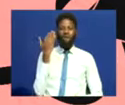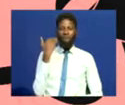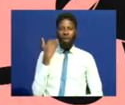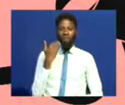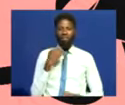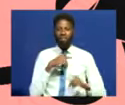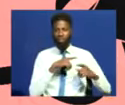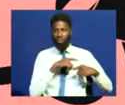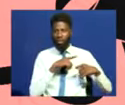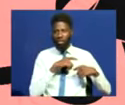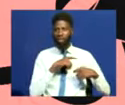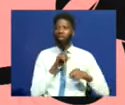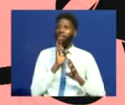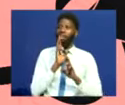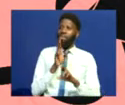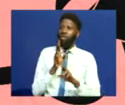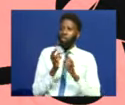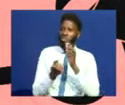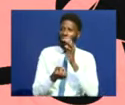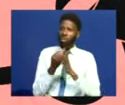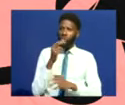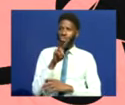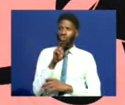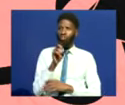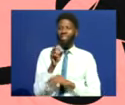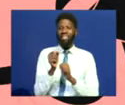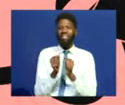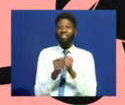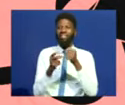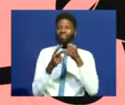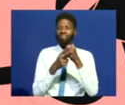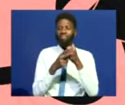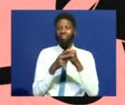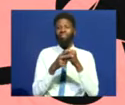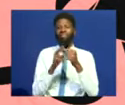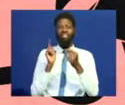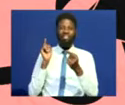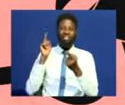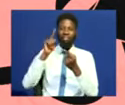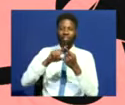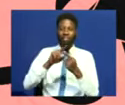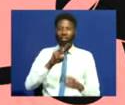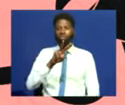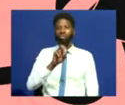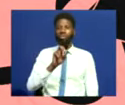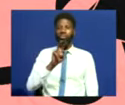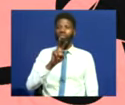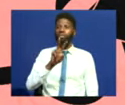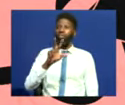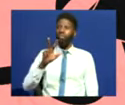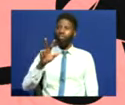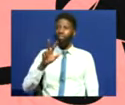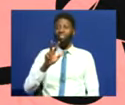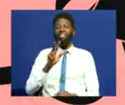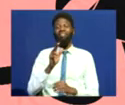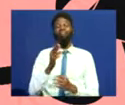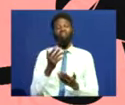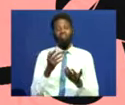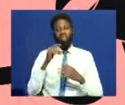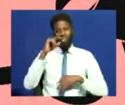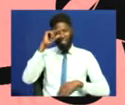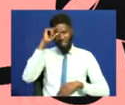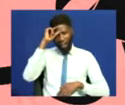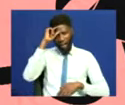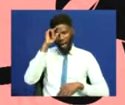published back in 2017, extensively covering all the way to 2023. Now, to some of the regulations that the government